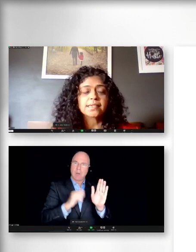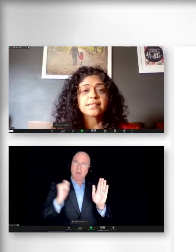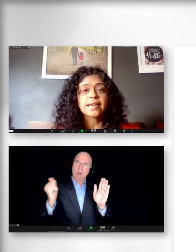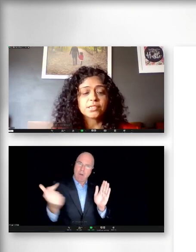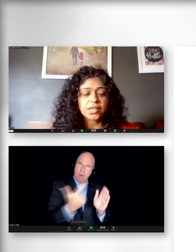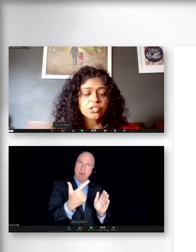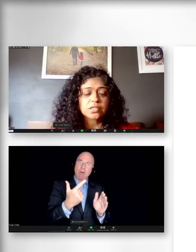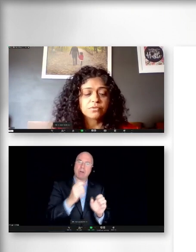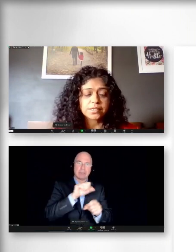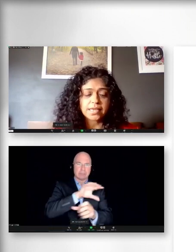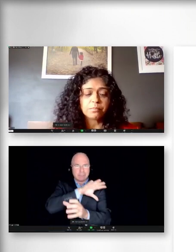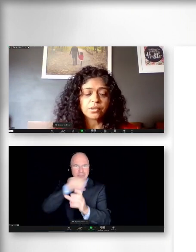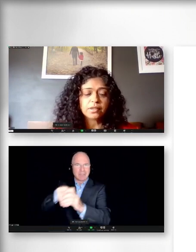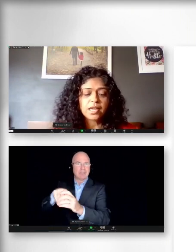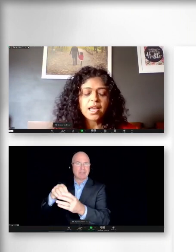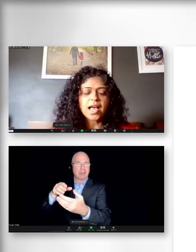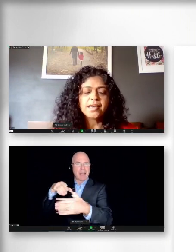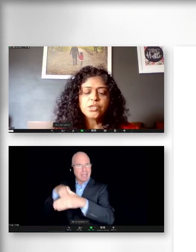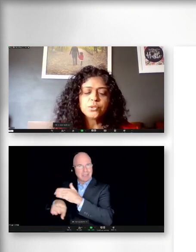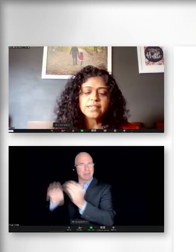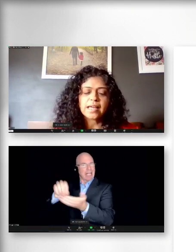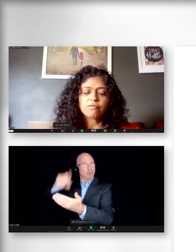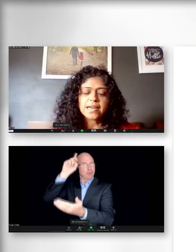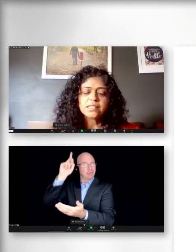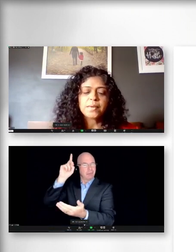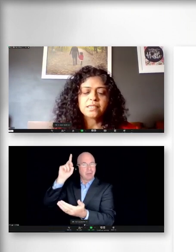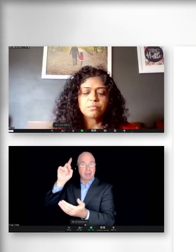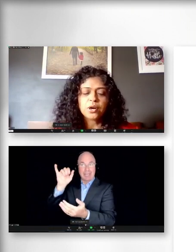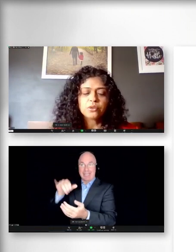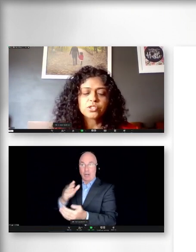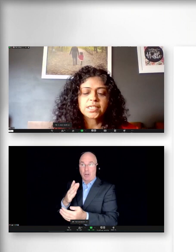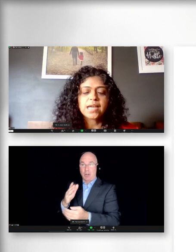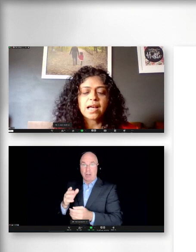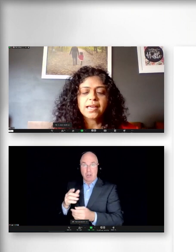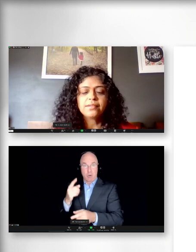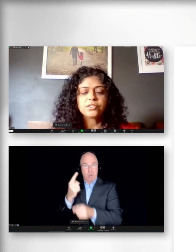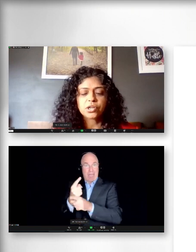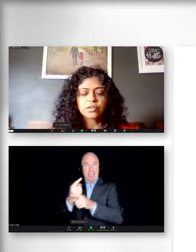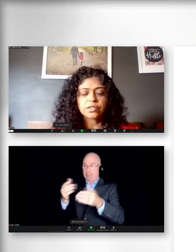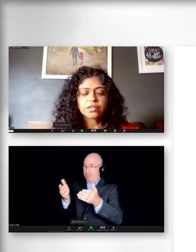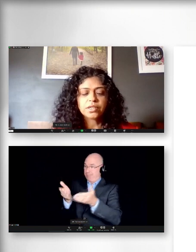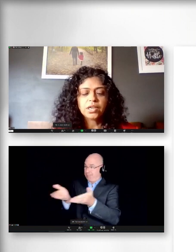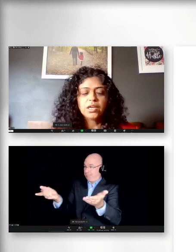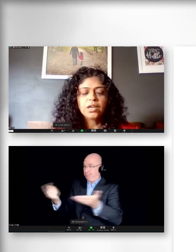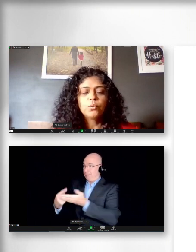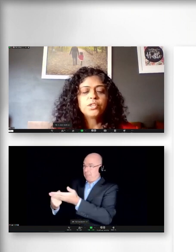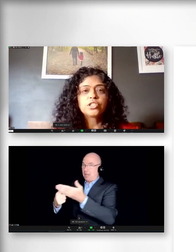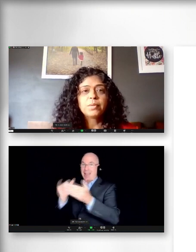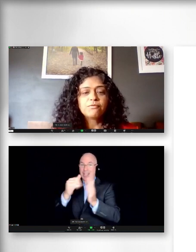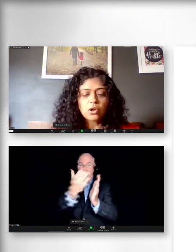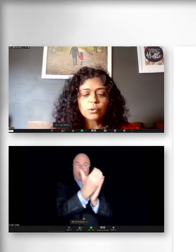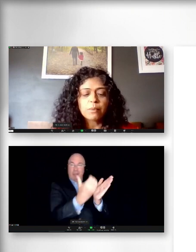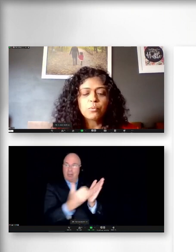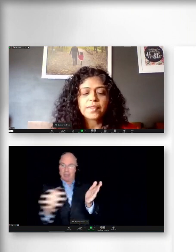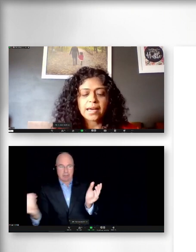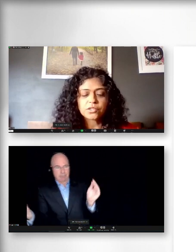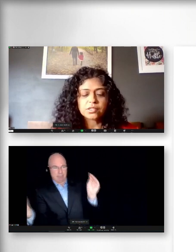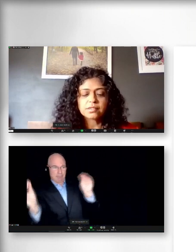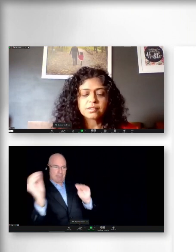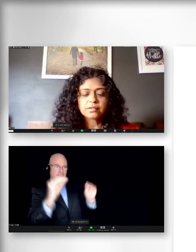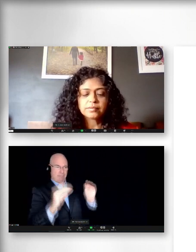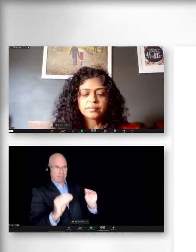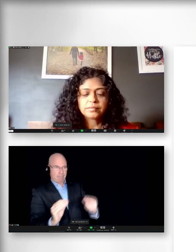to access an education, for example, and using that rights-based approach to guide the charter, which should be followed up